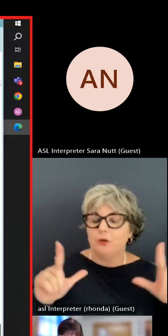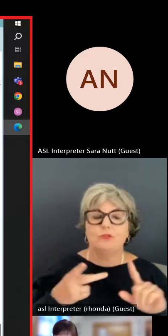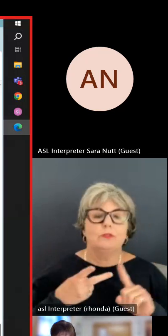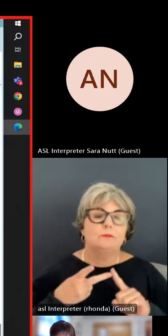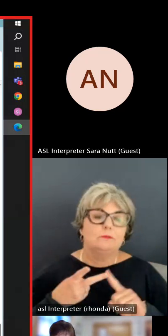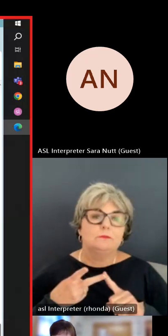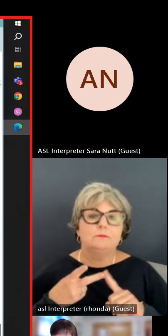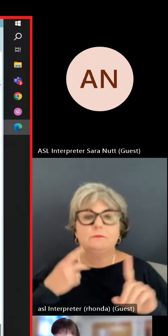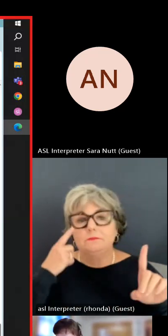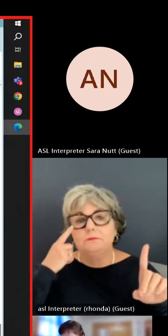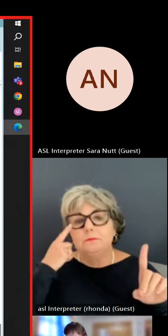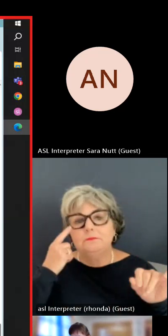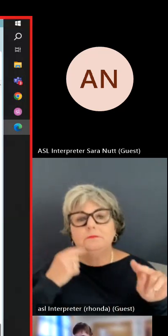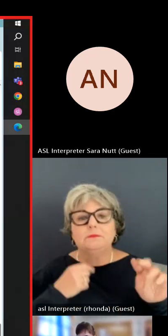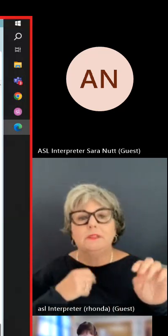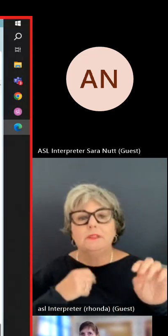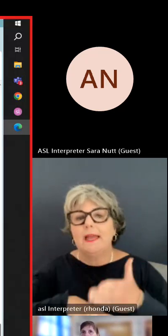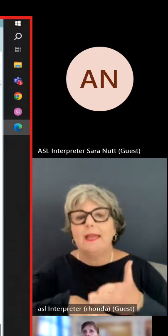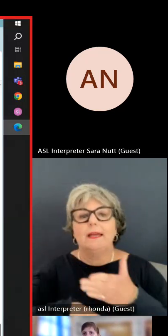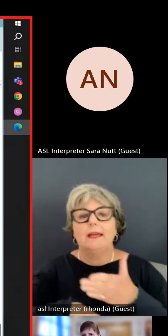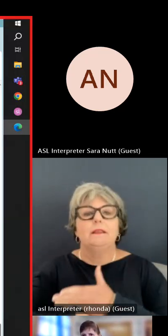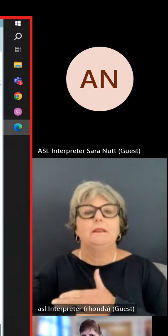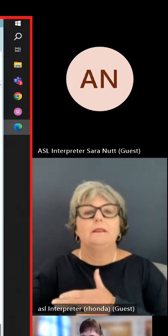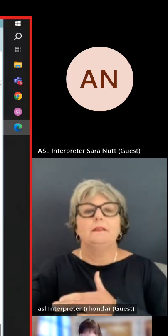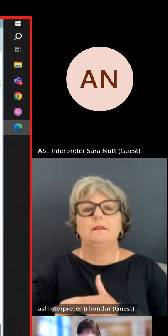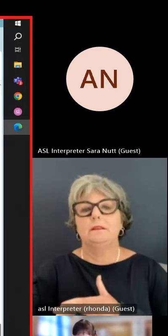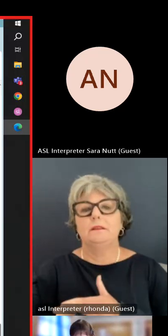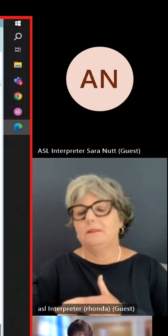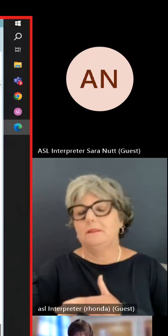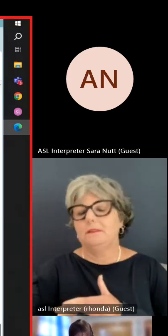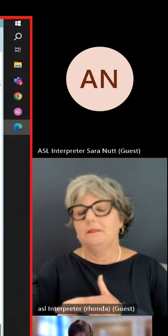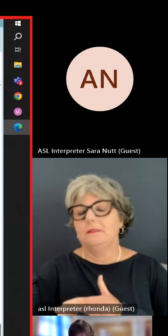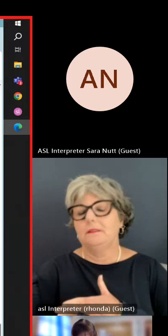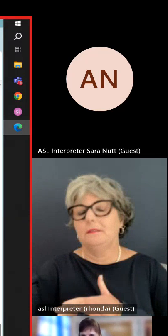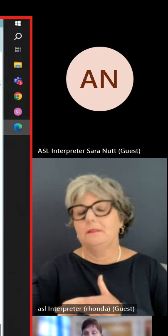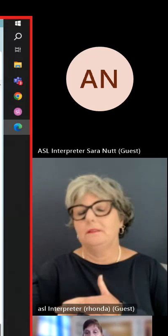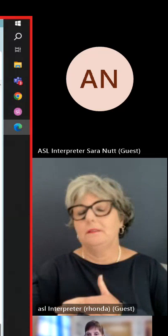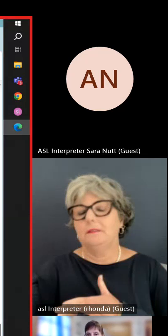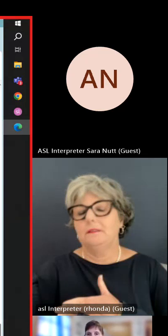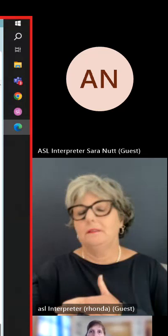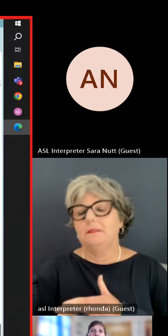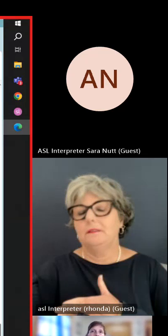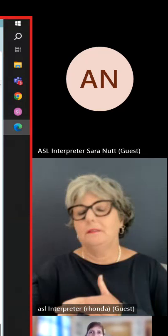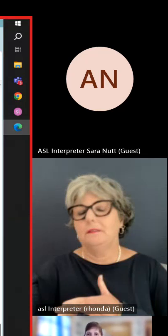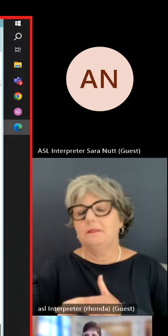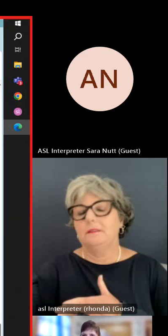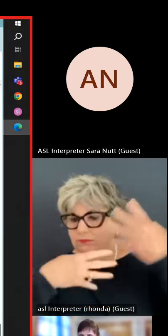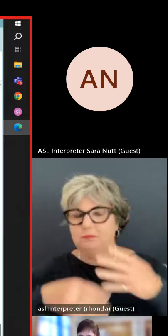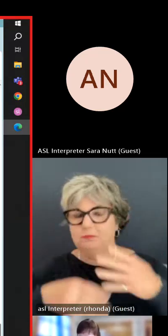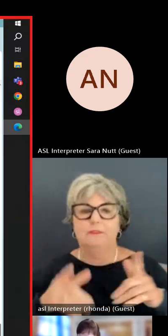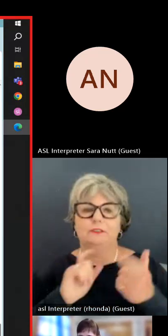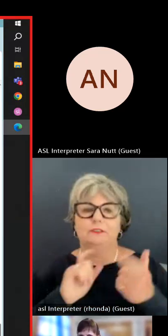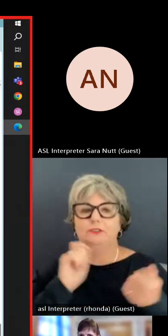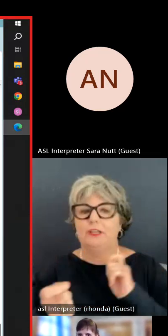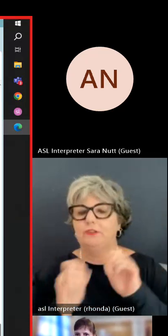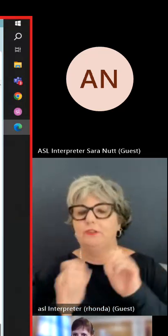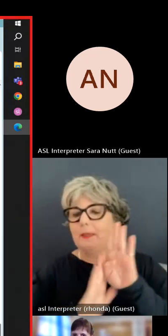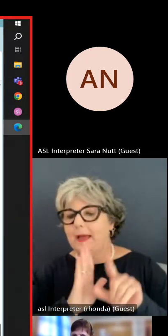Diane, improve the text. Now they're going by too fast. Changing the background, removing the